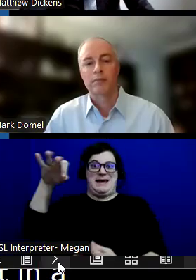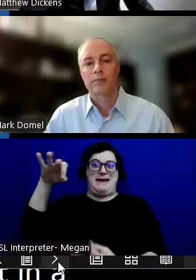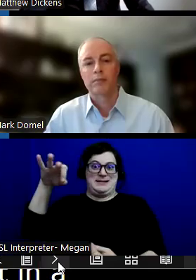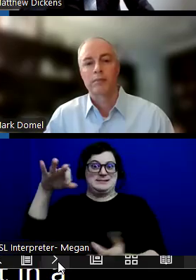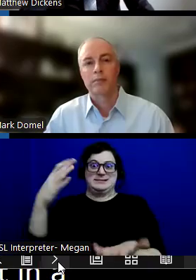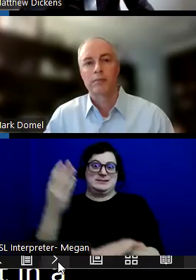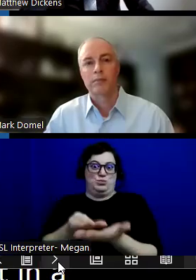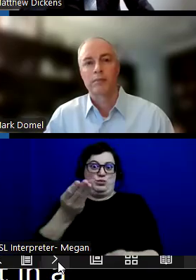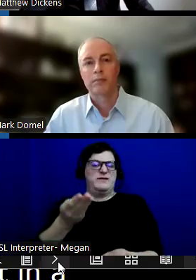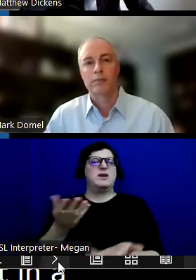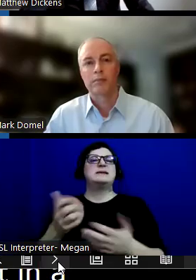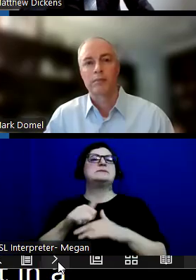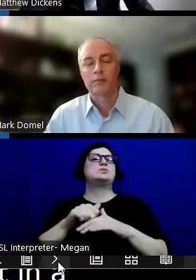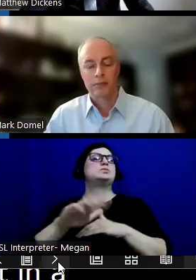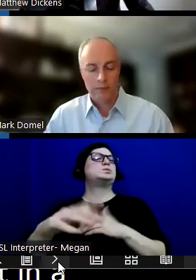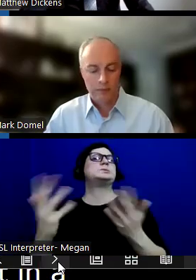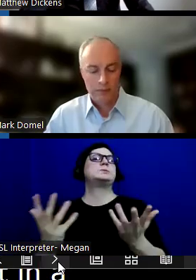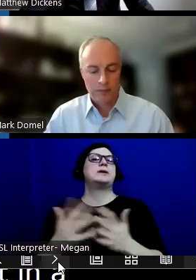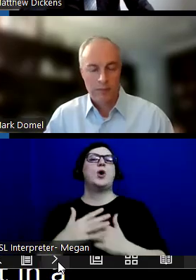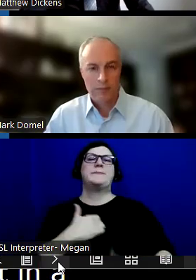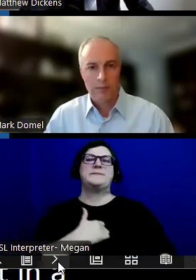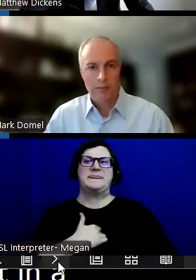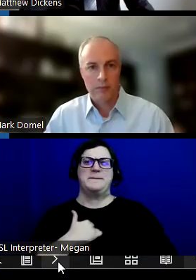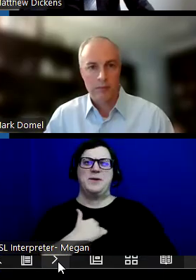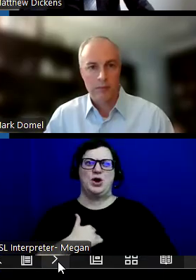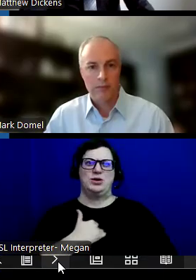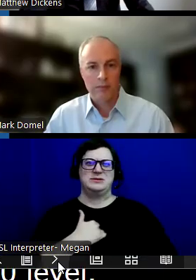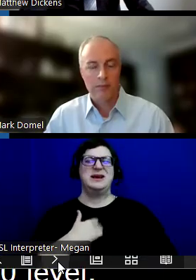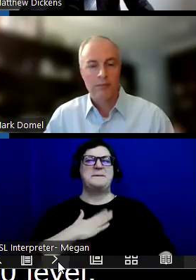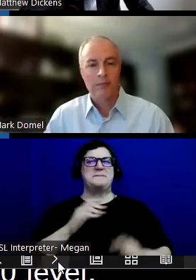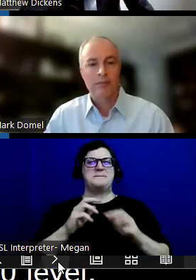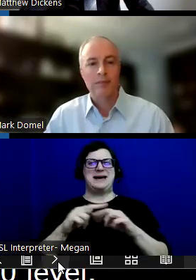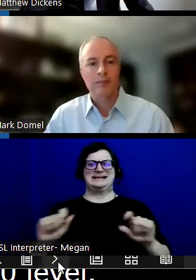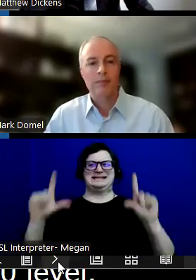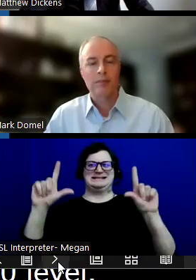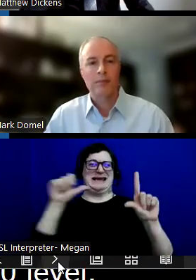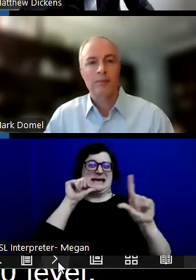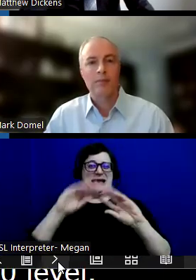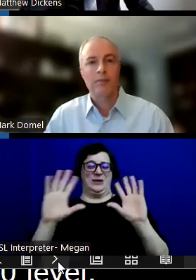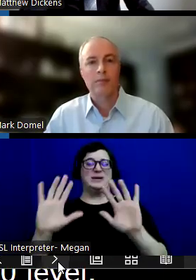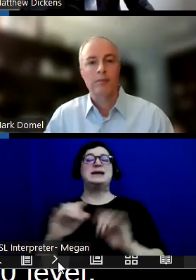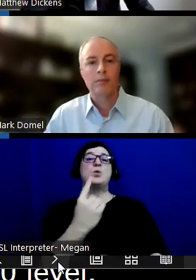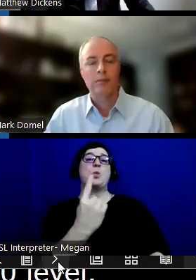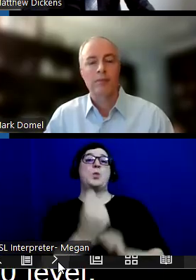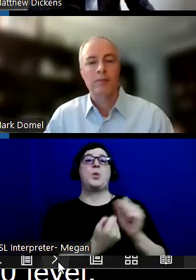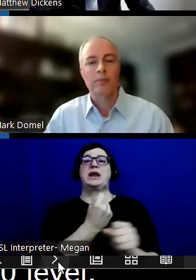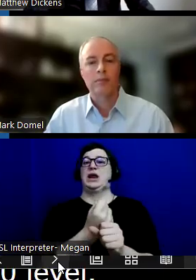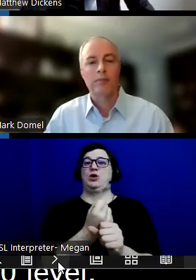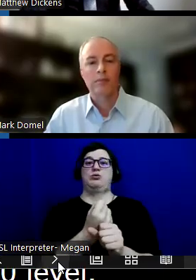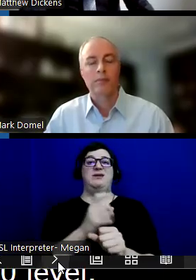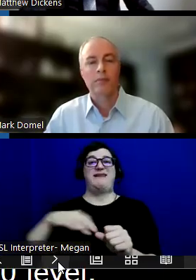send? So I apologize if that slide wasn't clear. It's only 1 year. You can, if you haven't filed